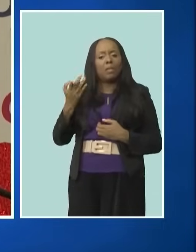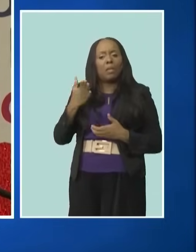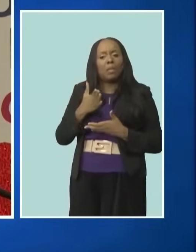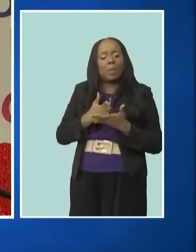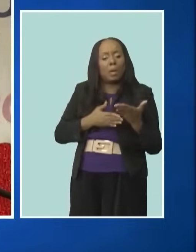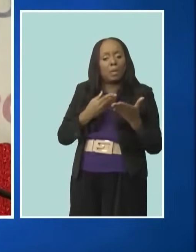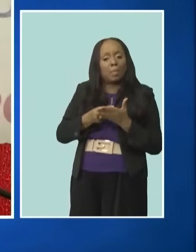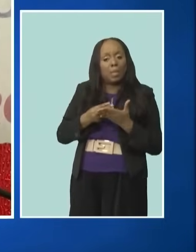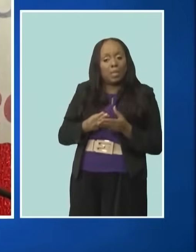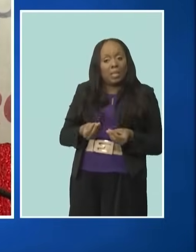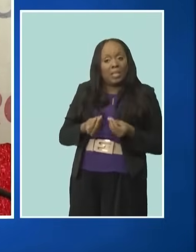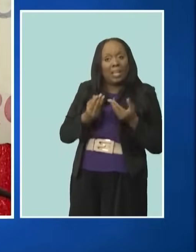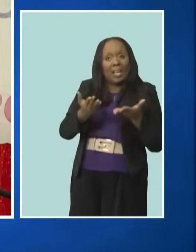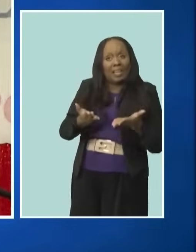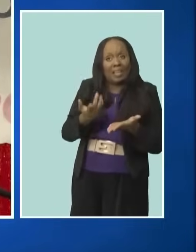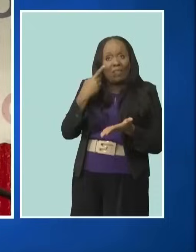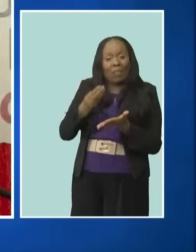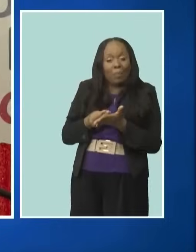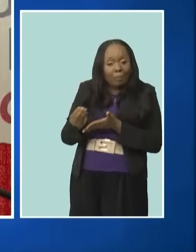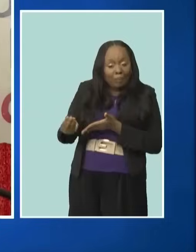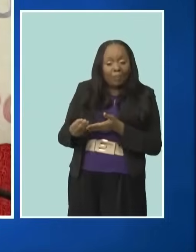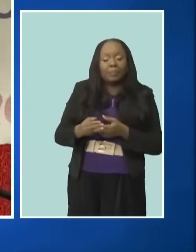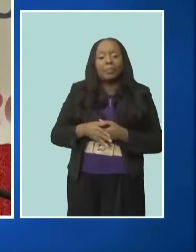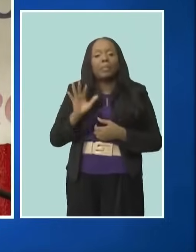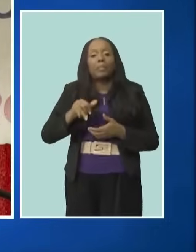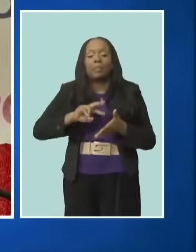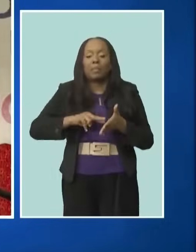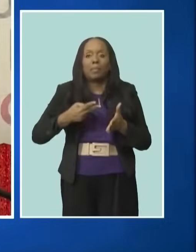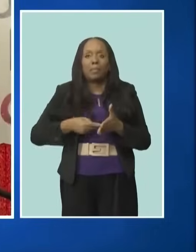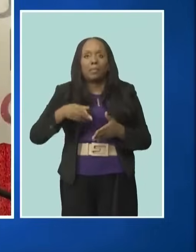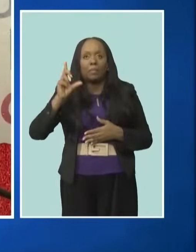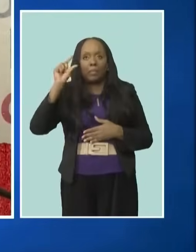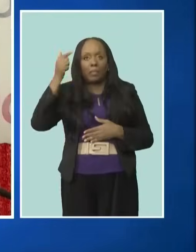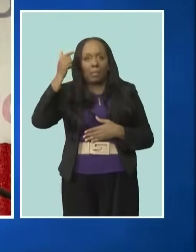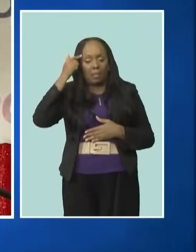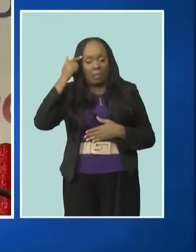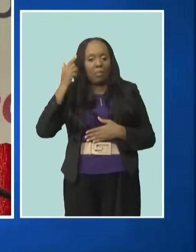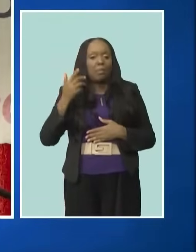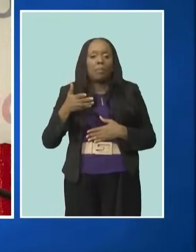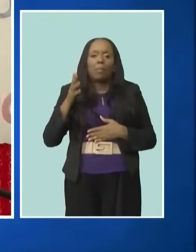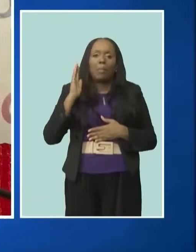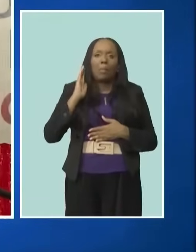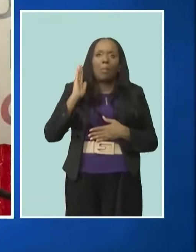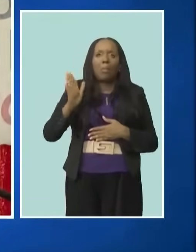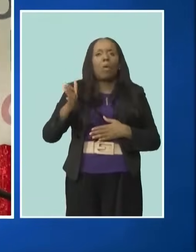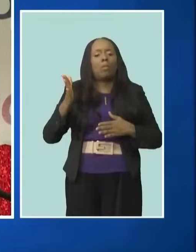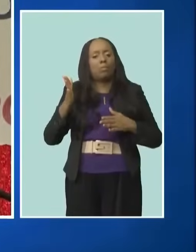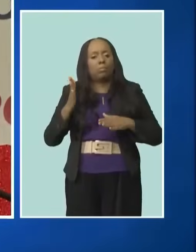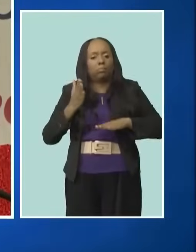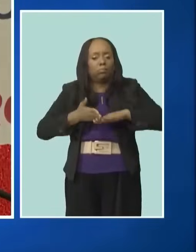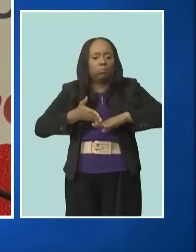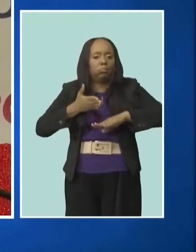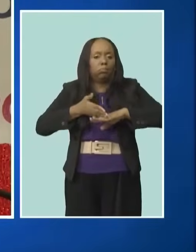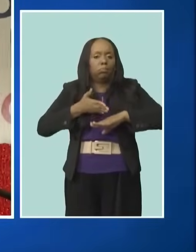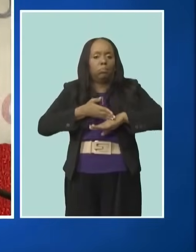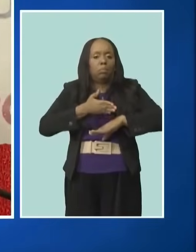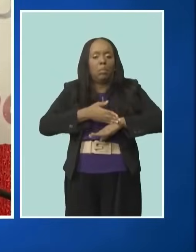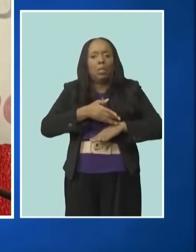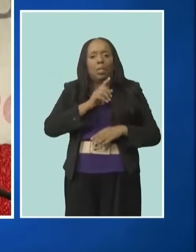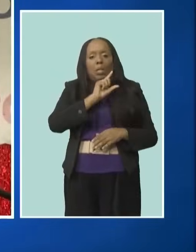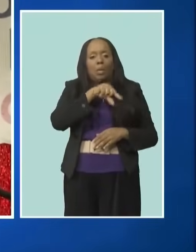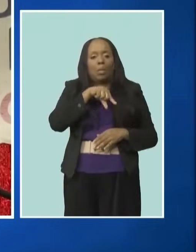is a testimony to the extent that the government is committed to upgrading the quality of health care